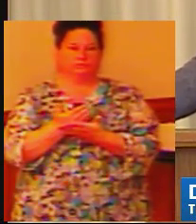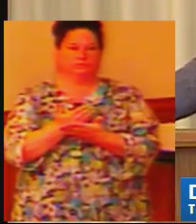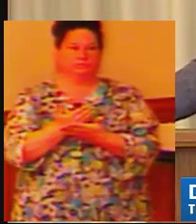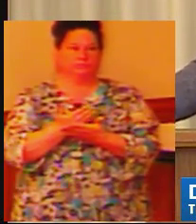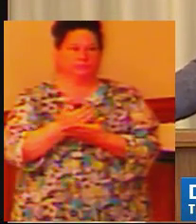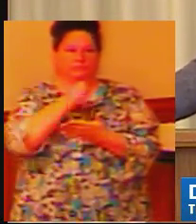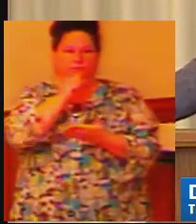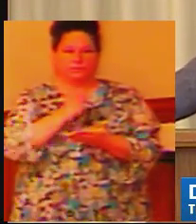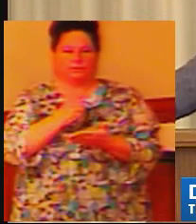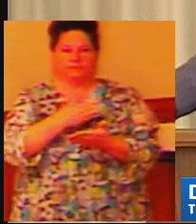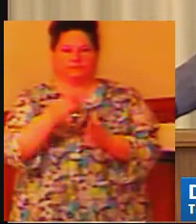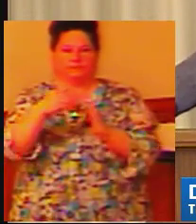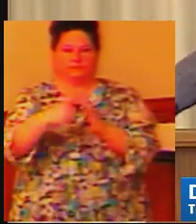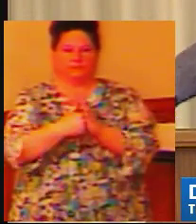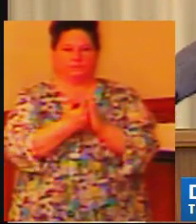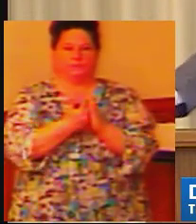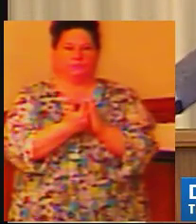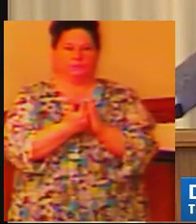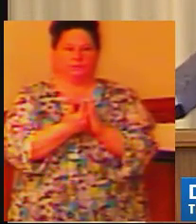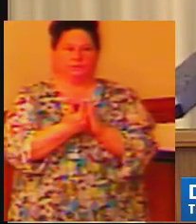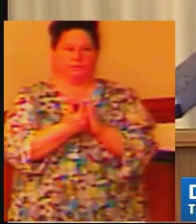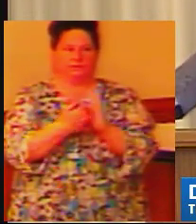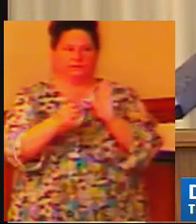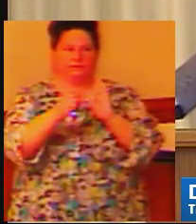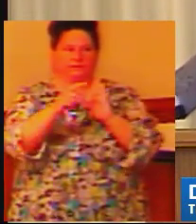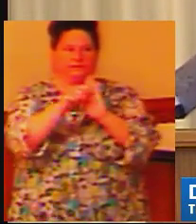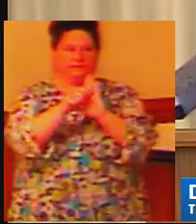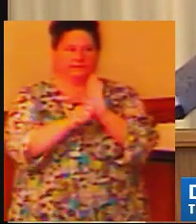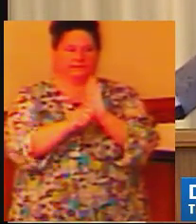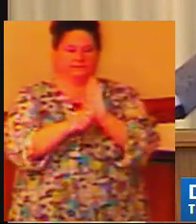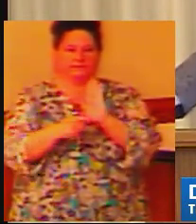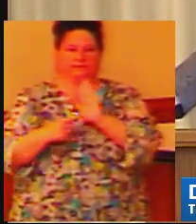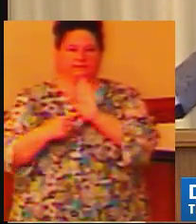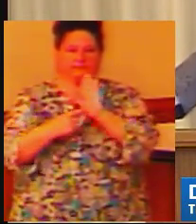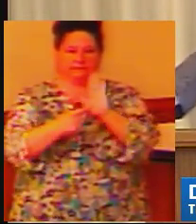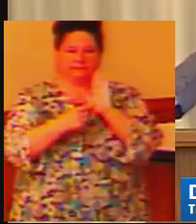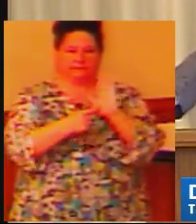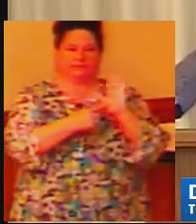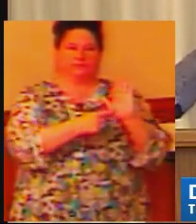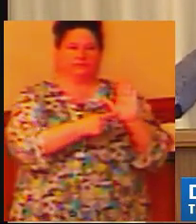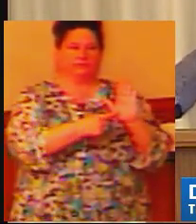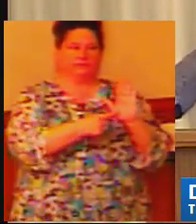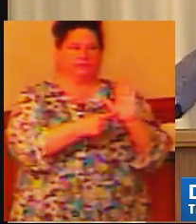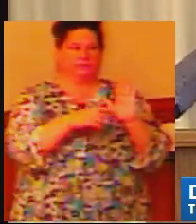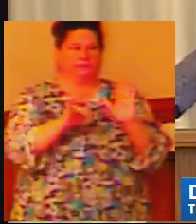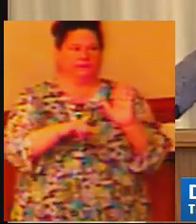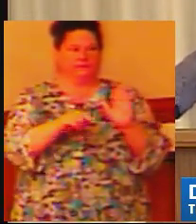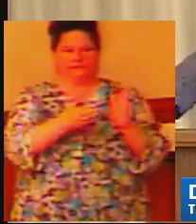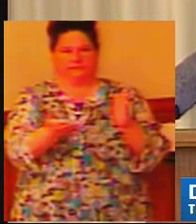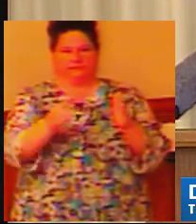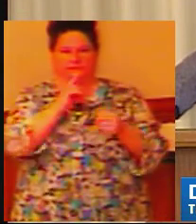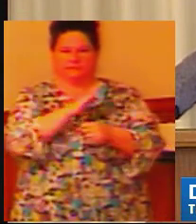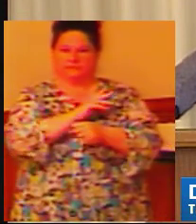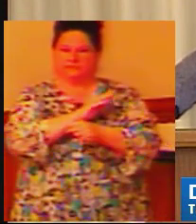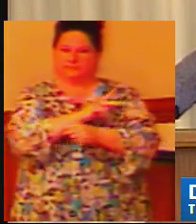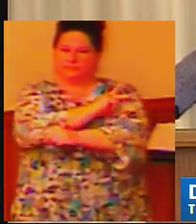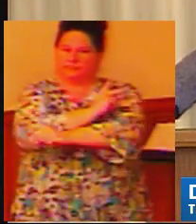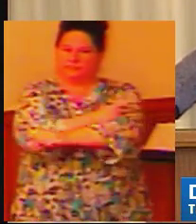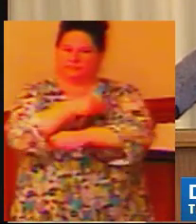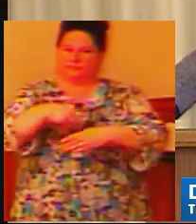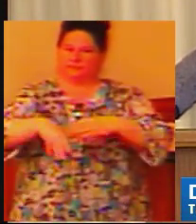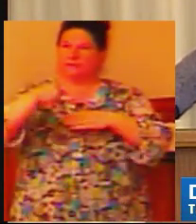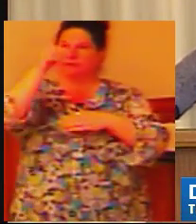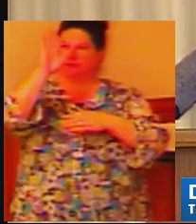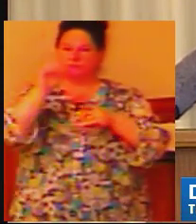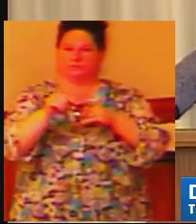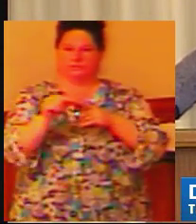the Old and New New Testament examples that there is power in God's word. We spoke